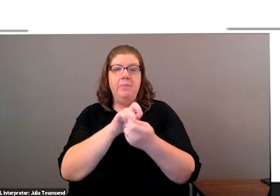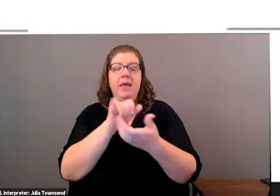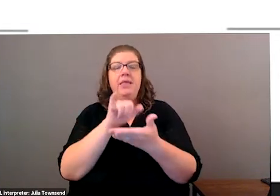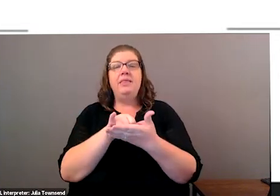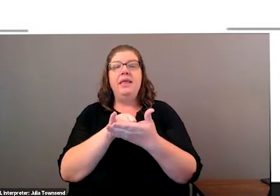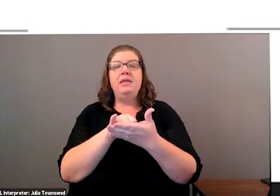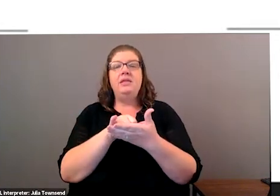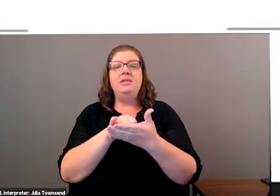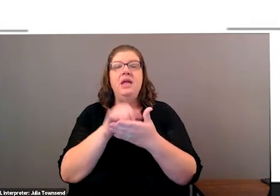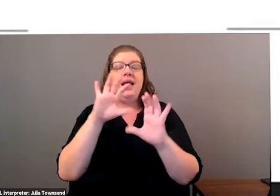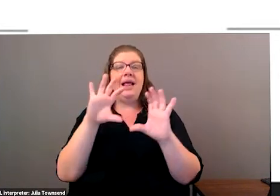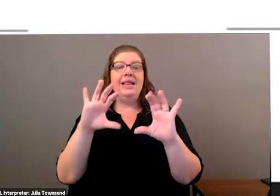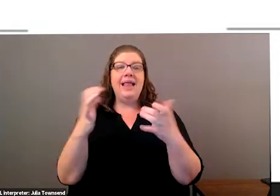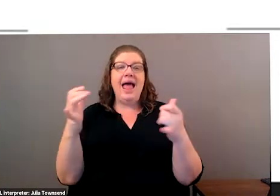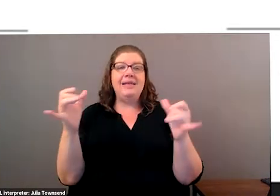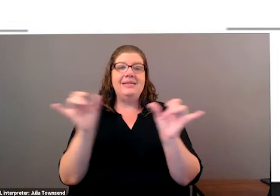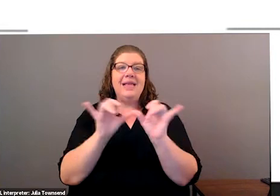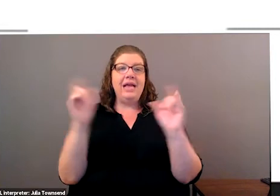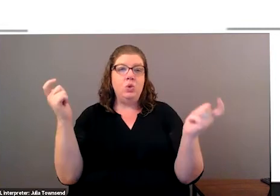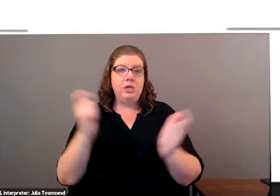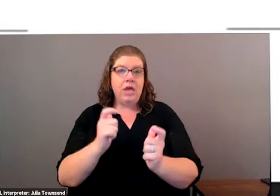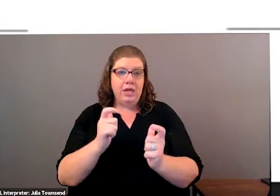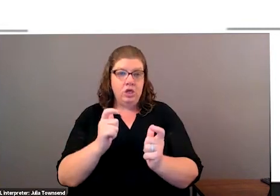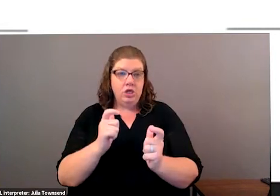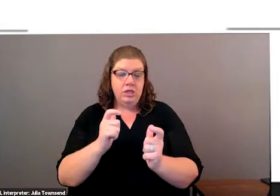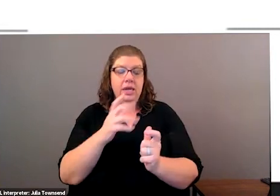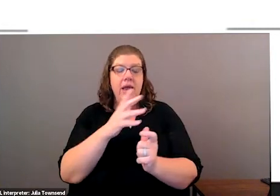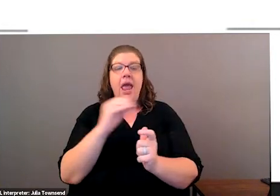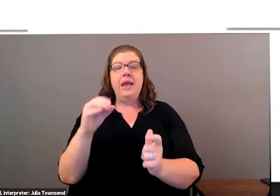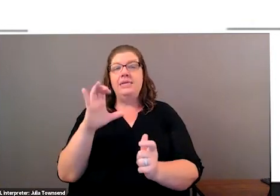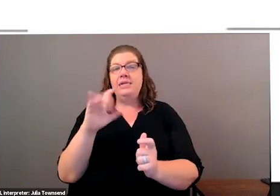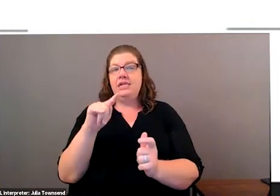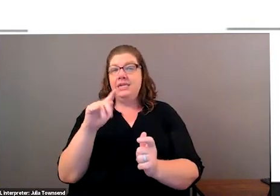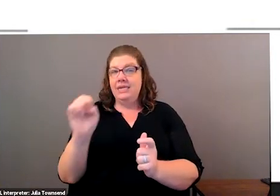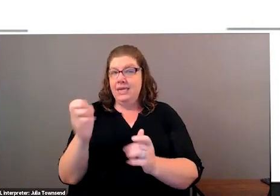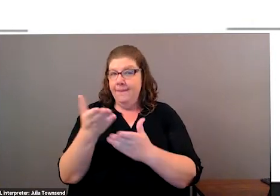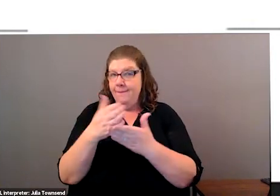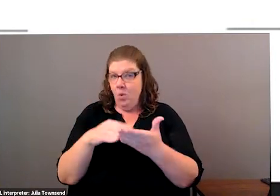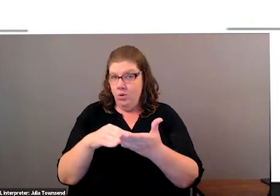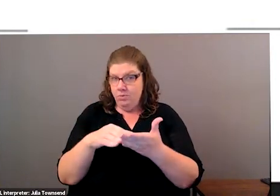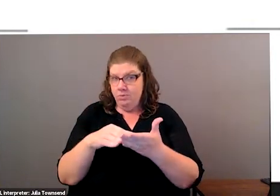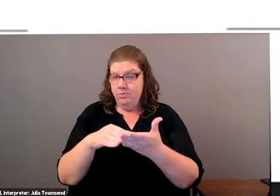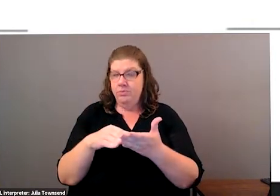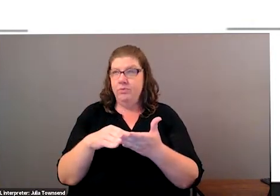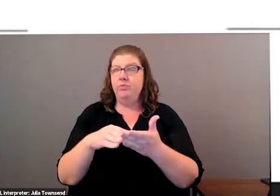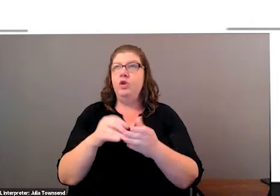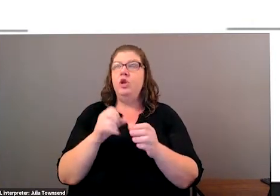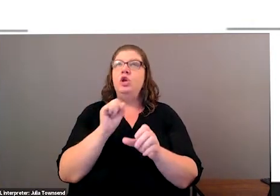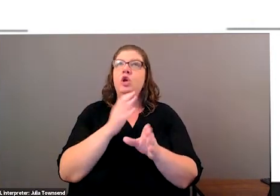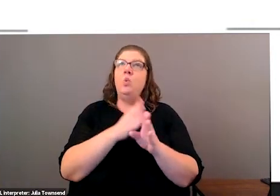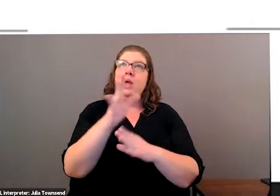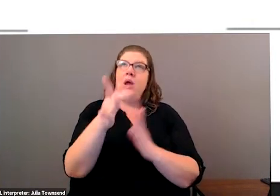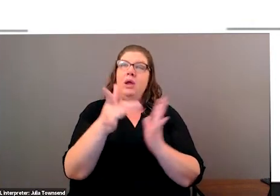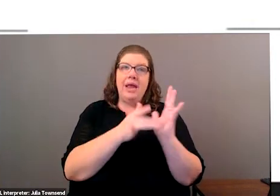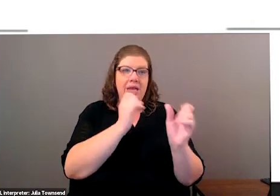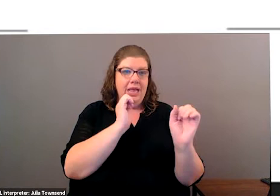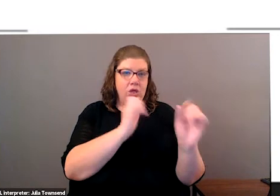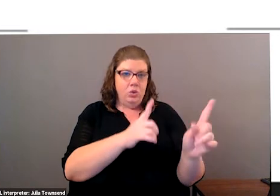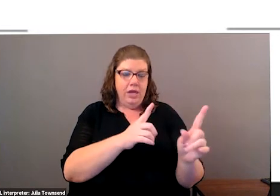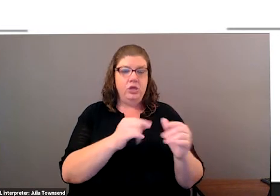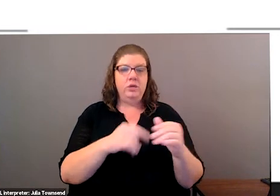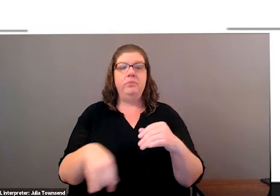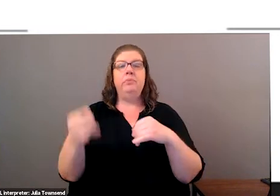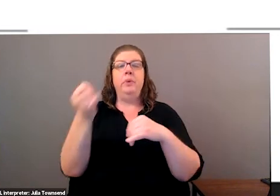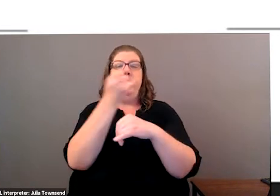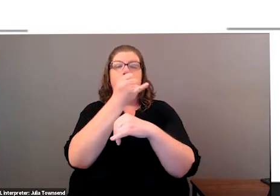size reduction and the CTE part, career tech education. And then on the